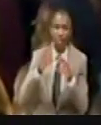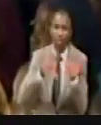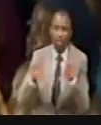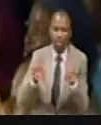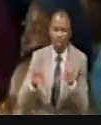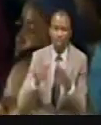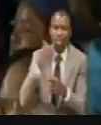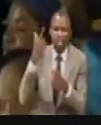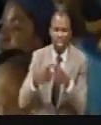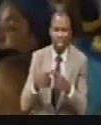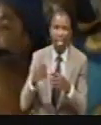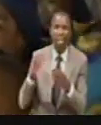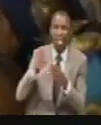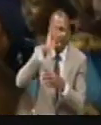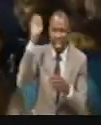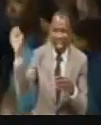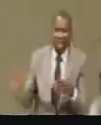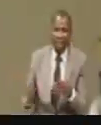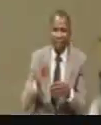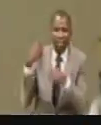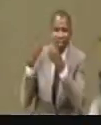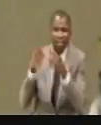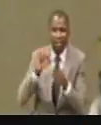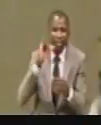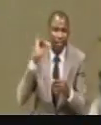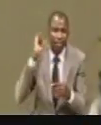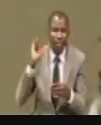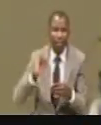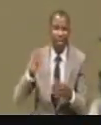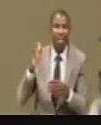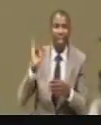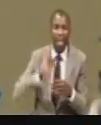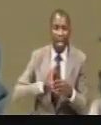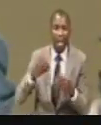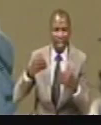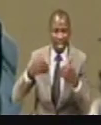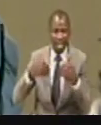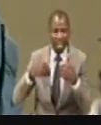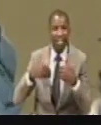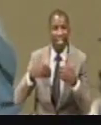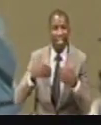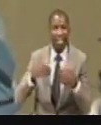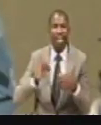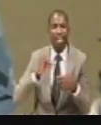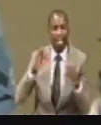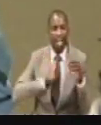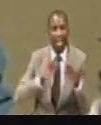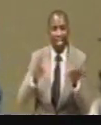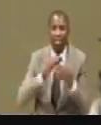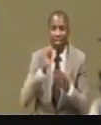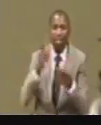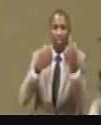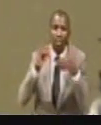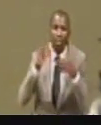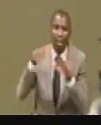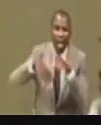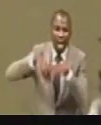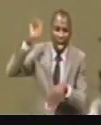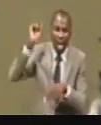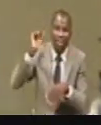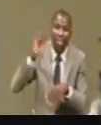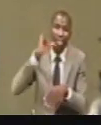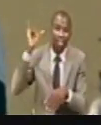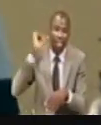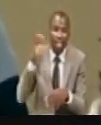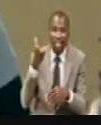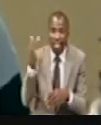than I used to do. And I dropped the glass. I fold it and put it here. Ever since yesterday, I have not opened this glass. I have not put on my eyes.